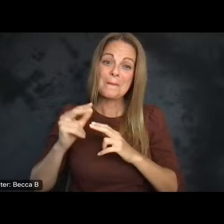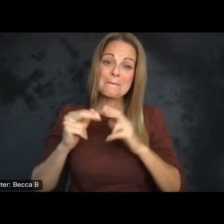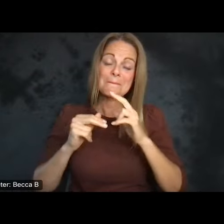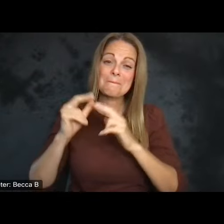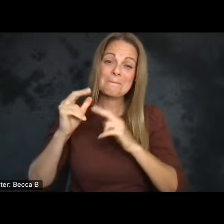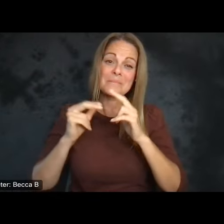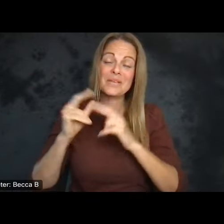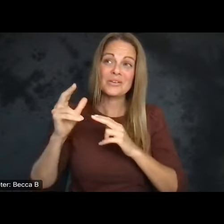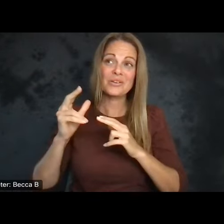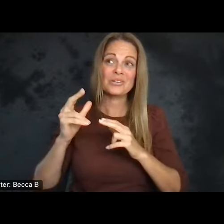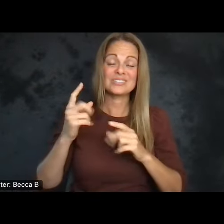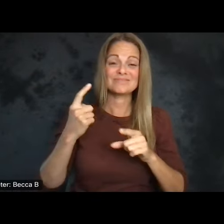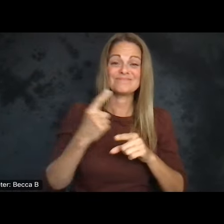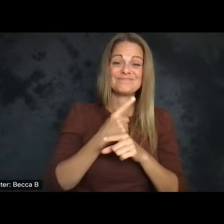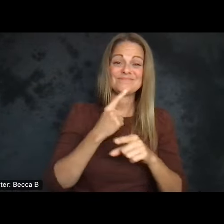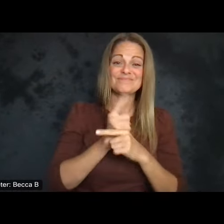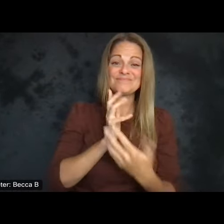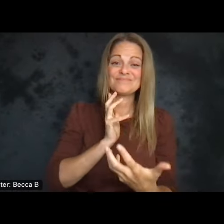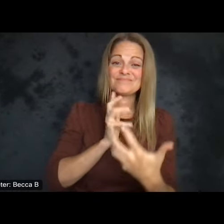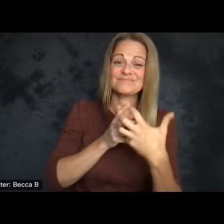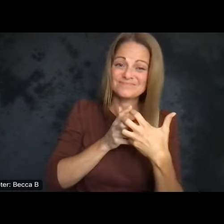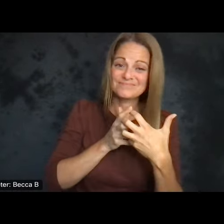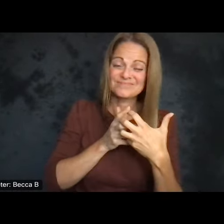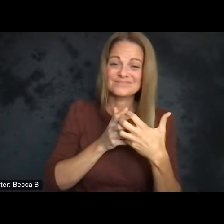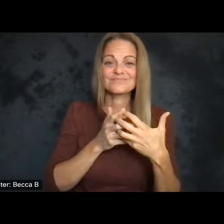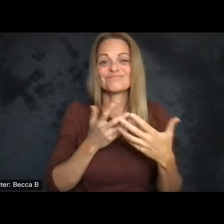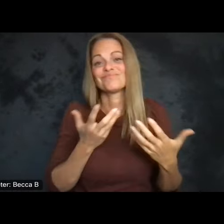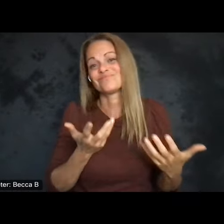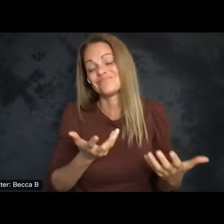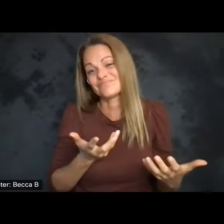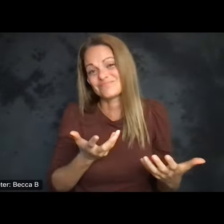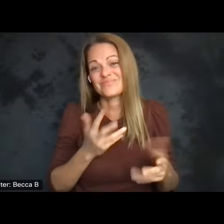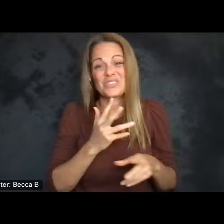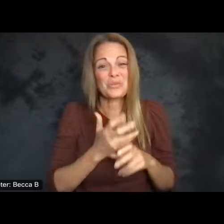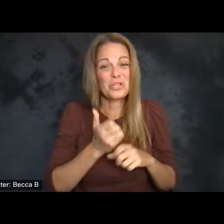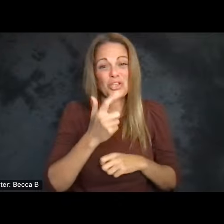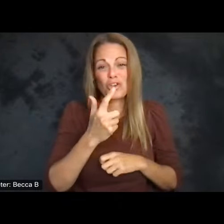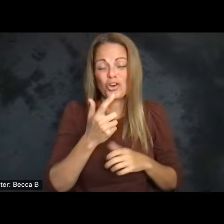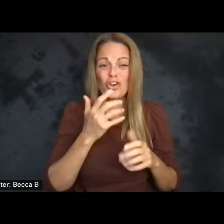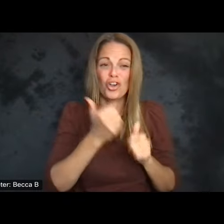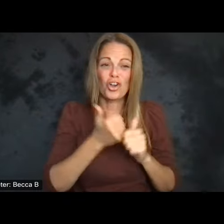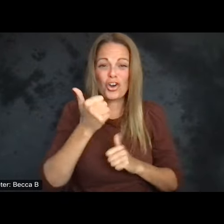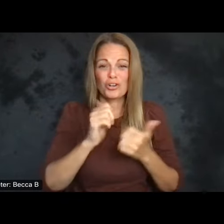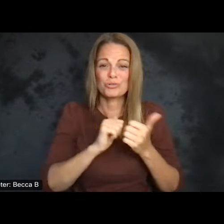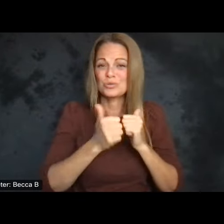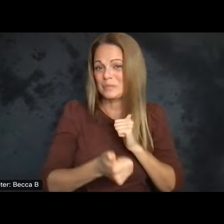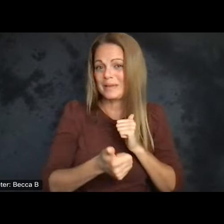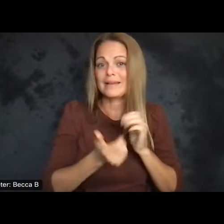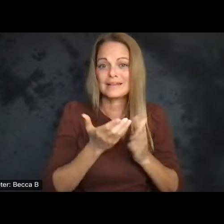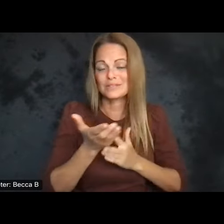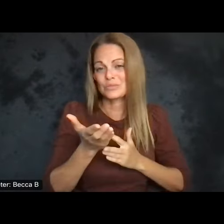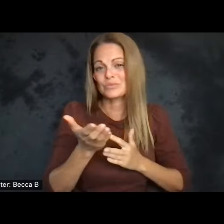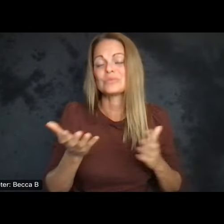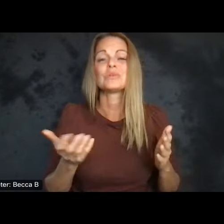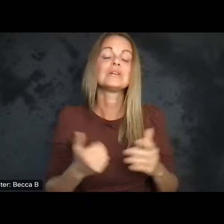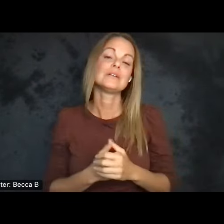adequate, it's just going to, in my opinion, be harder to get through. Right. I mean, I'm just one of